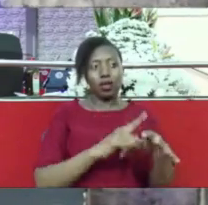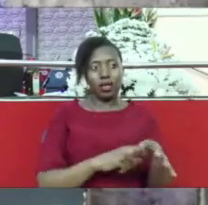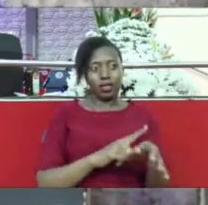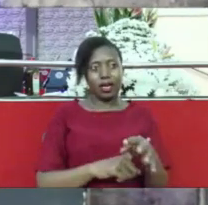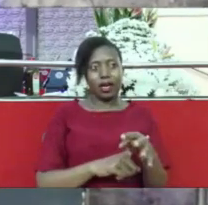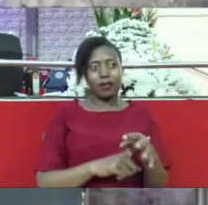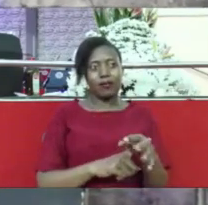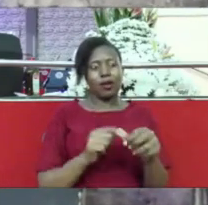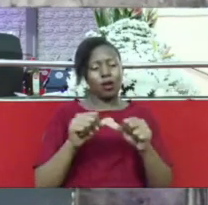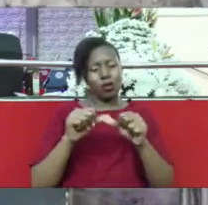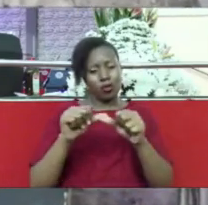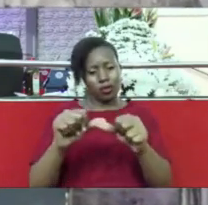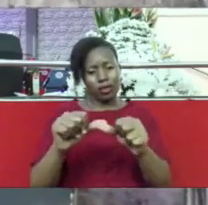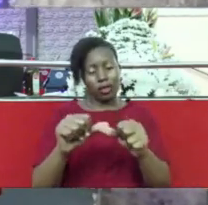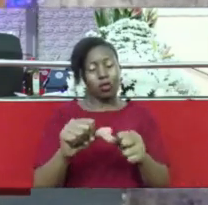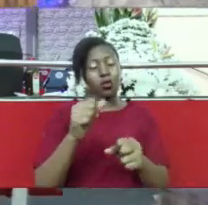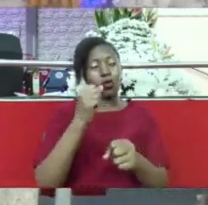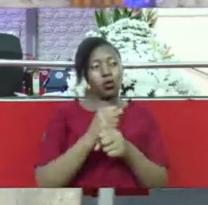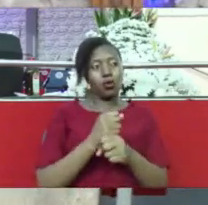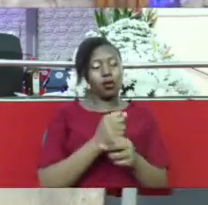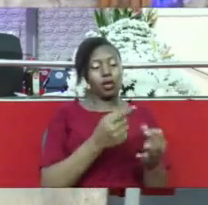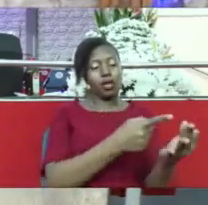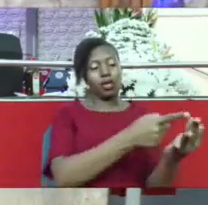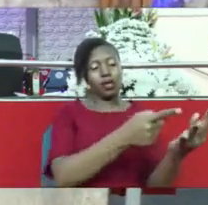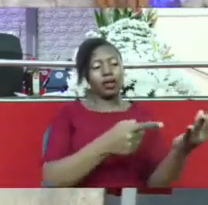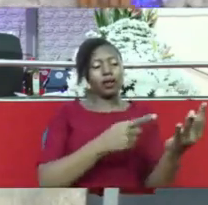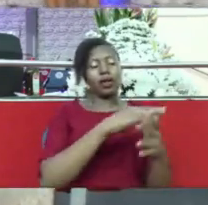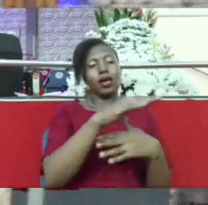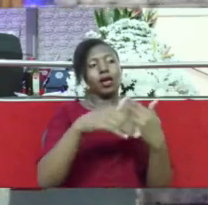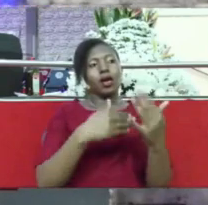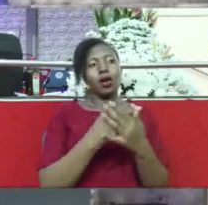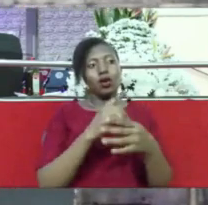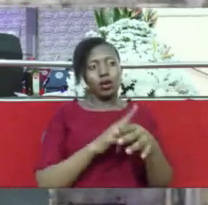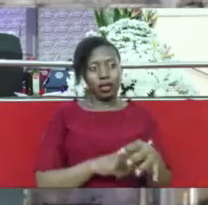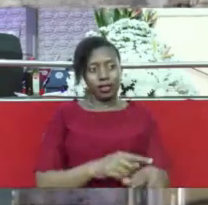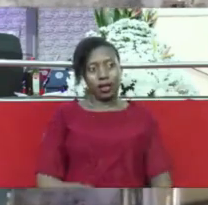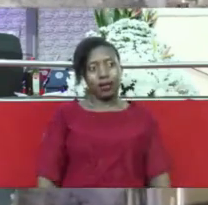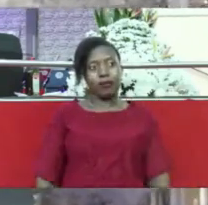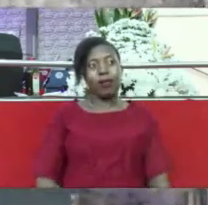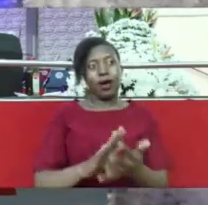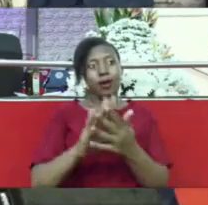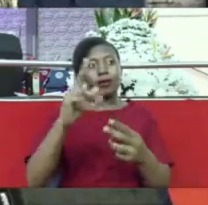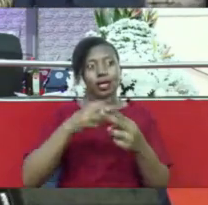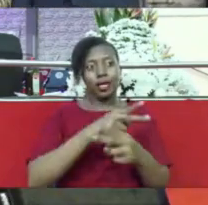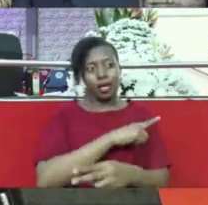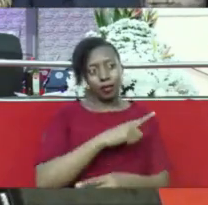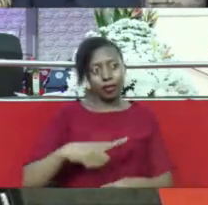doing the above all the time. Endelea kufanya hayo mwanzo matatu kila wakati. Praise the name of the